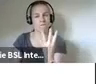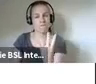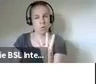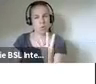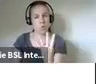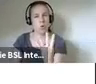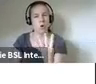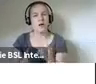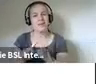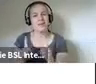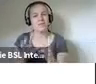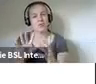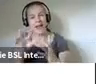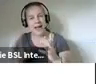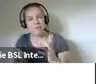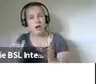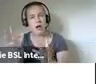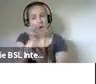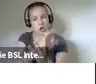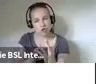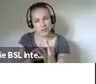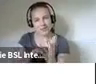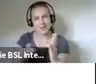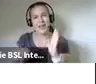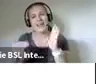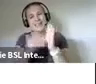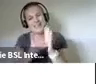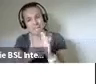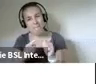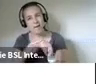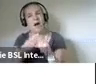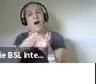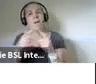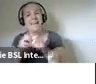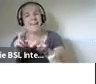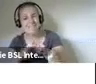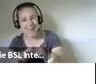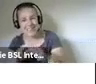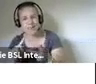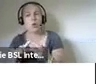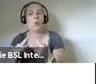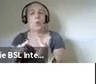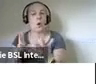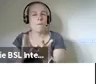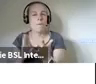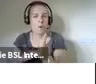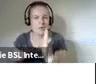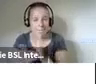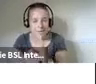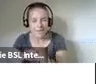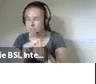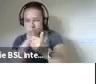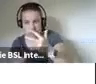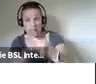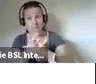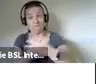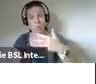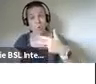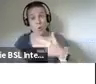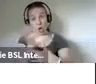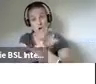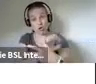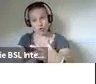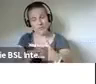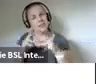recipient countries: Zambia, Zimbabwe, Burkina Faso, and Mozambique, to get a picture of what's actually happening on the ground, how are